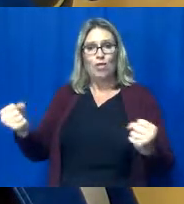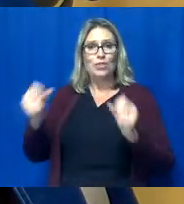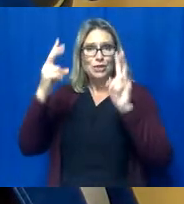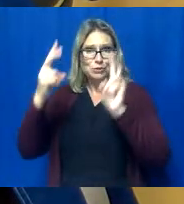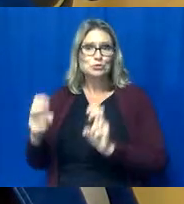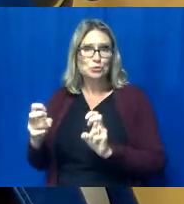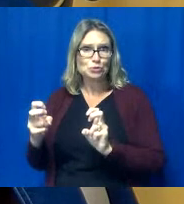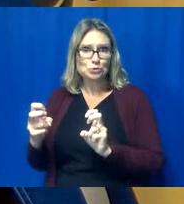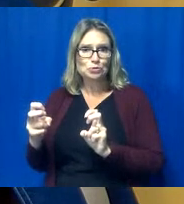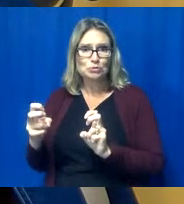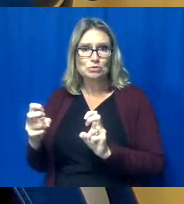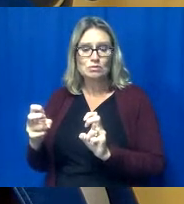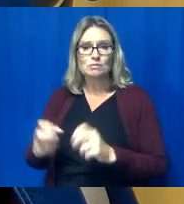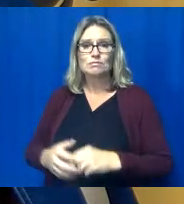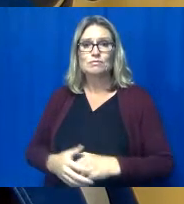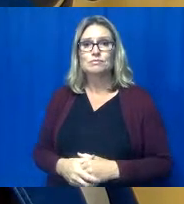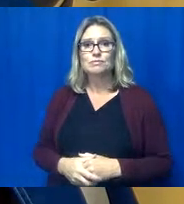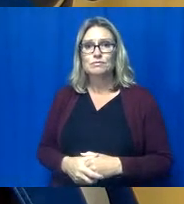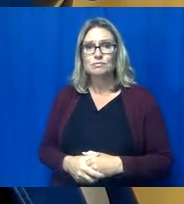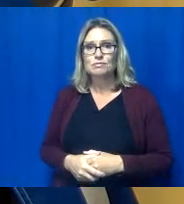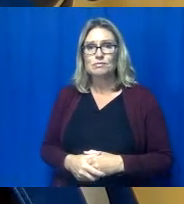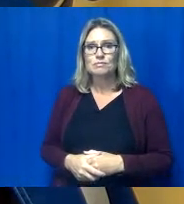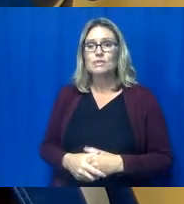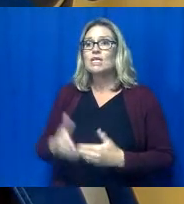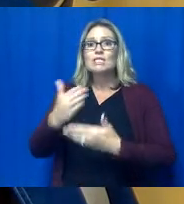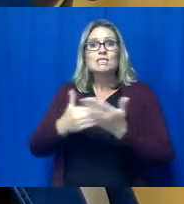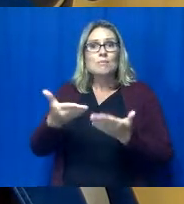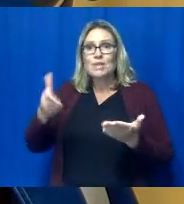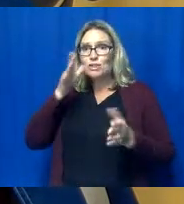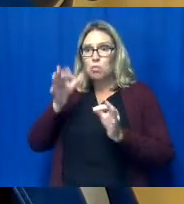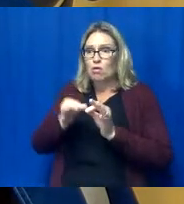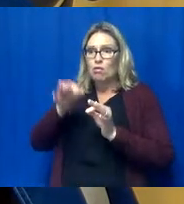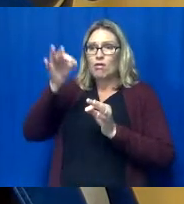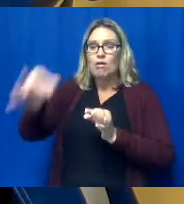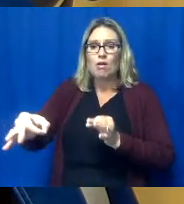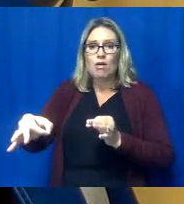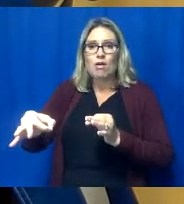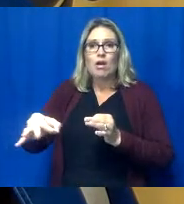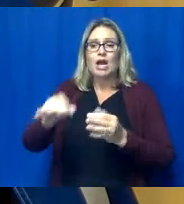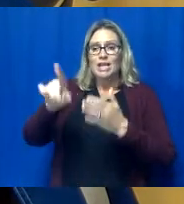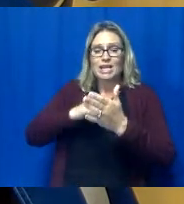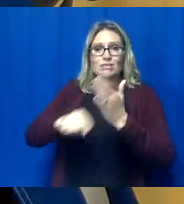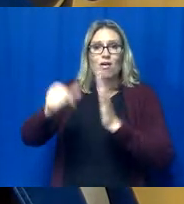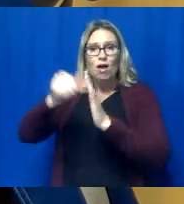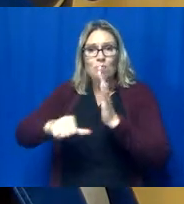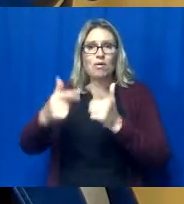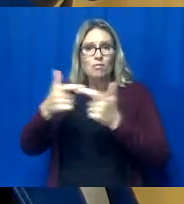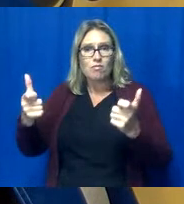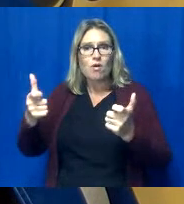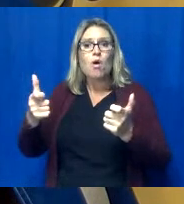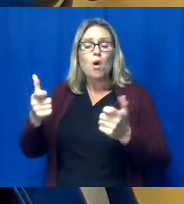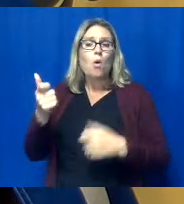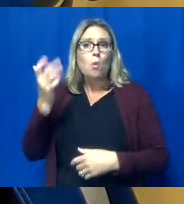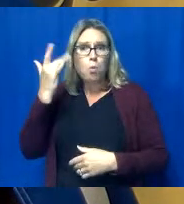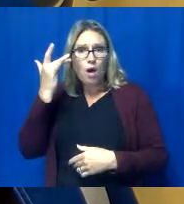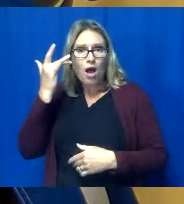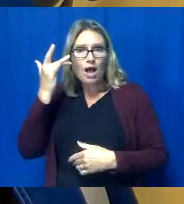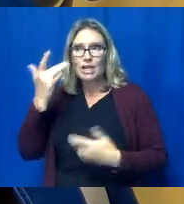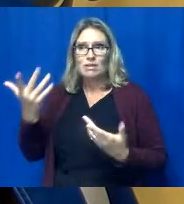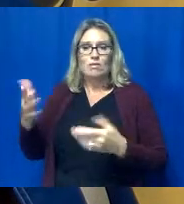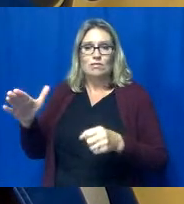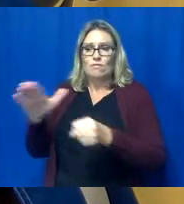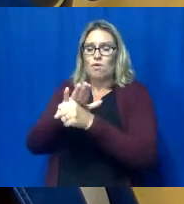for which things will be delayed due to the pandemic. All of our immunodepressed patients that have